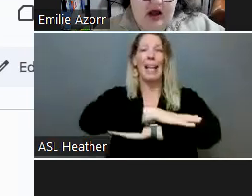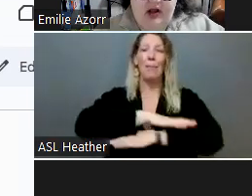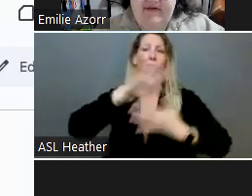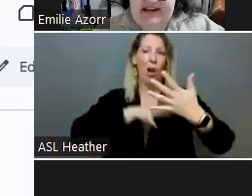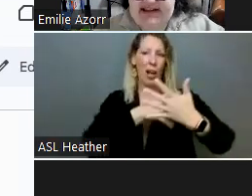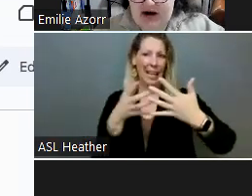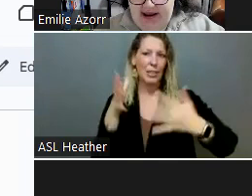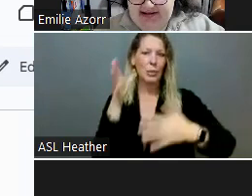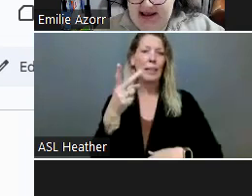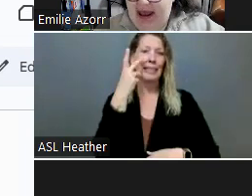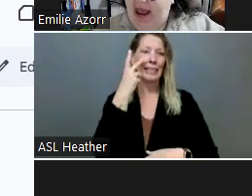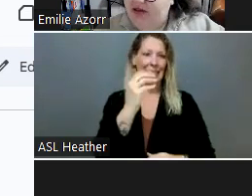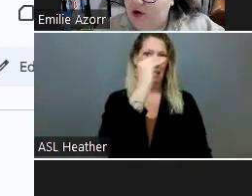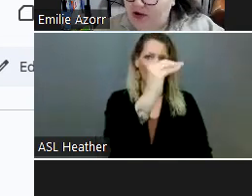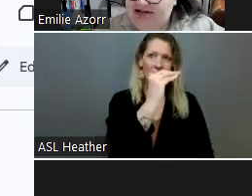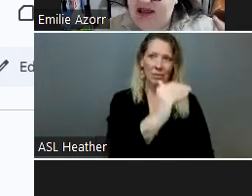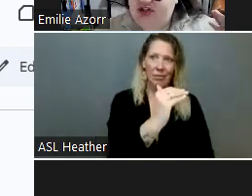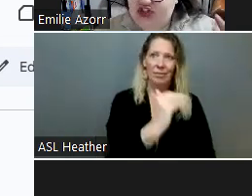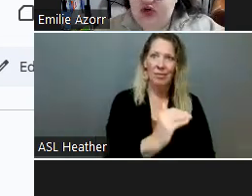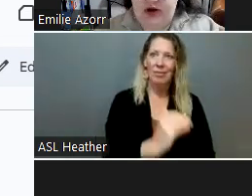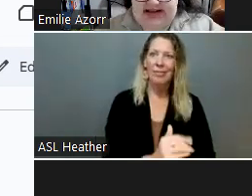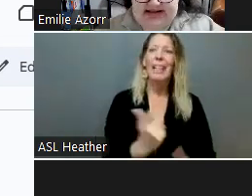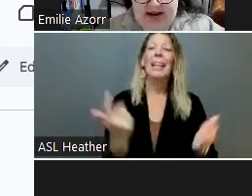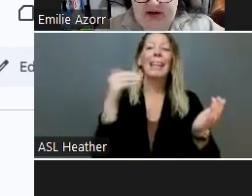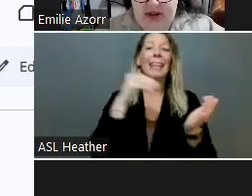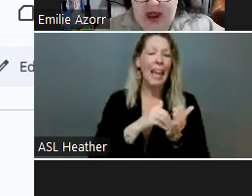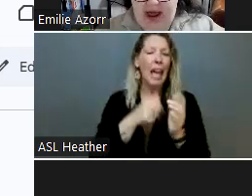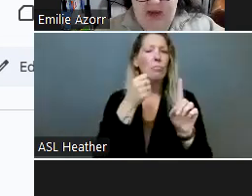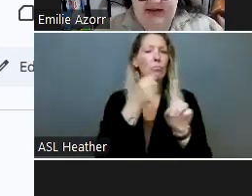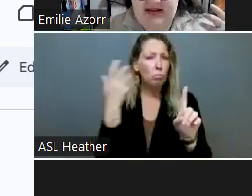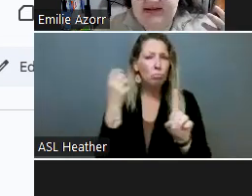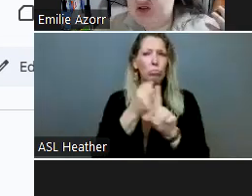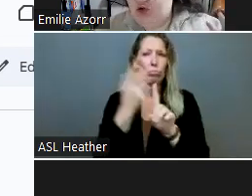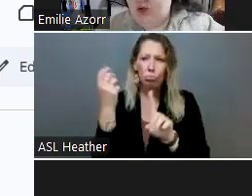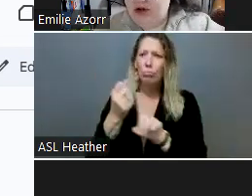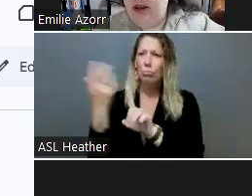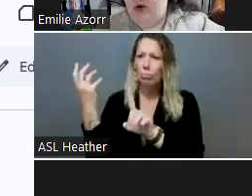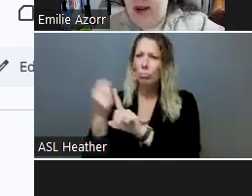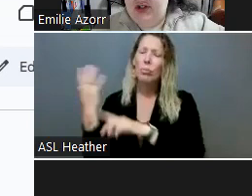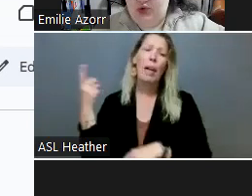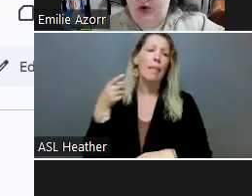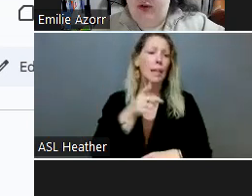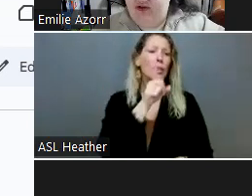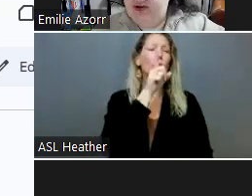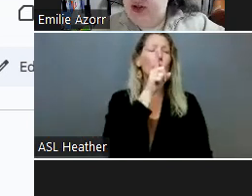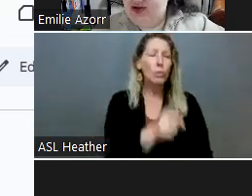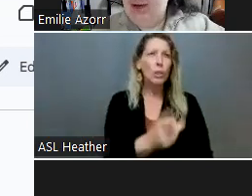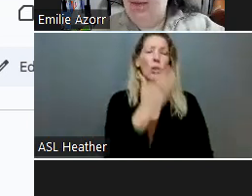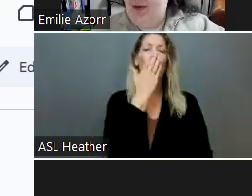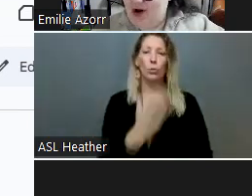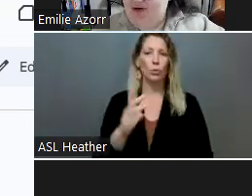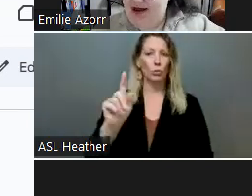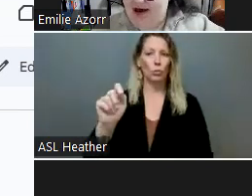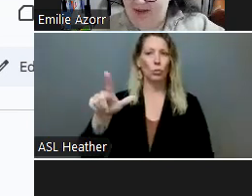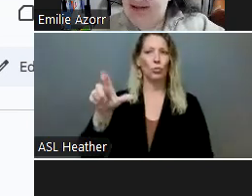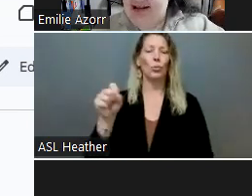these areas, and they're once again super detailed. I think this is a really great tool for folks to use